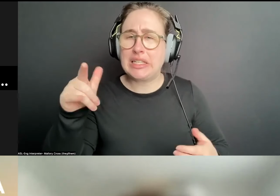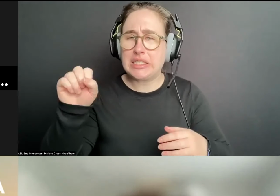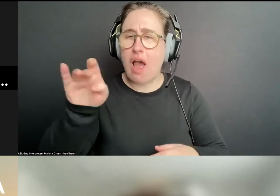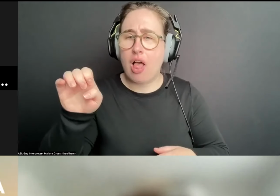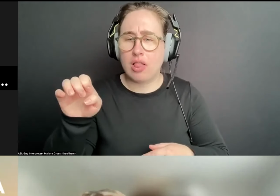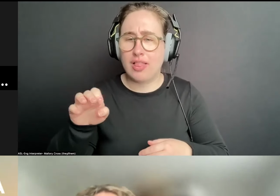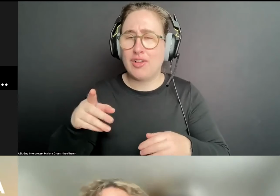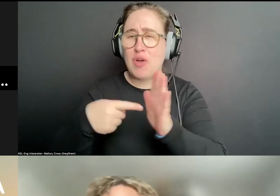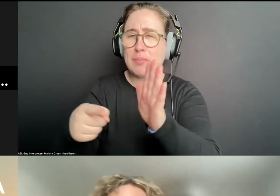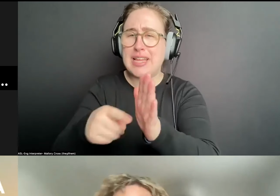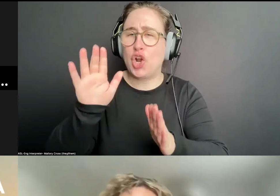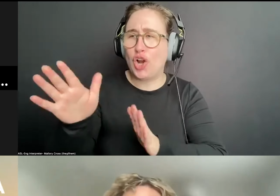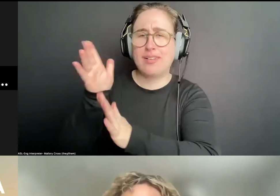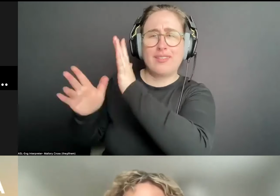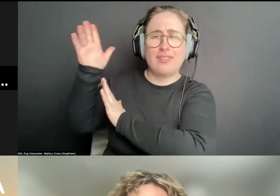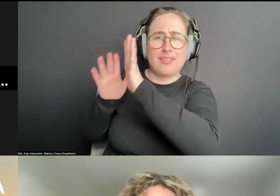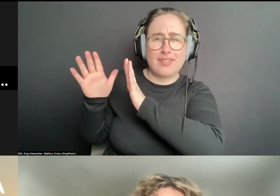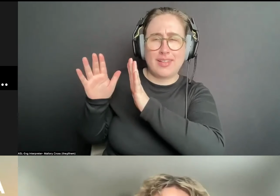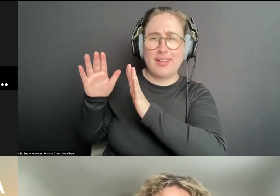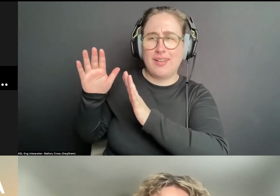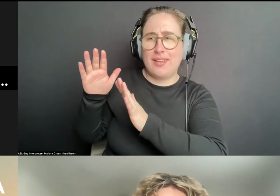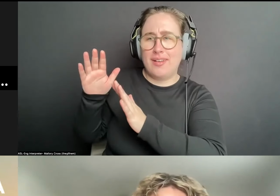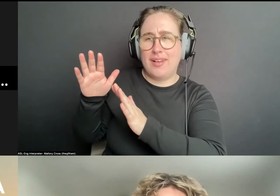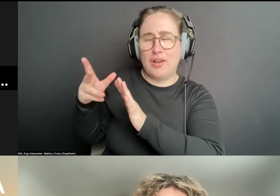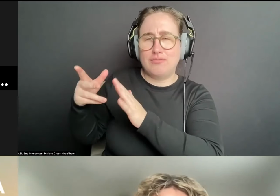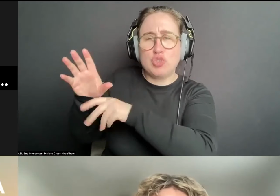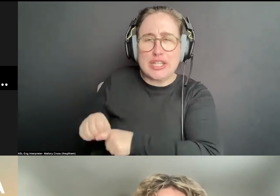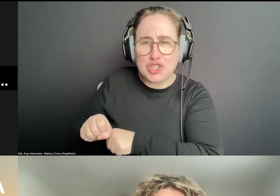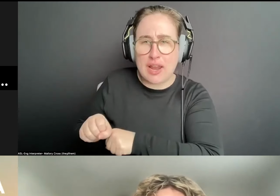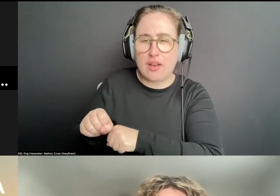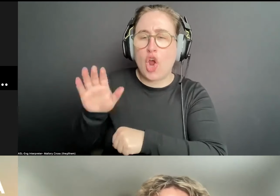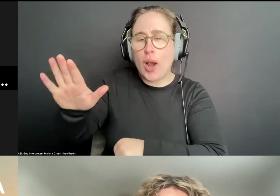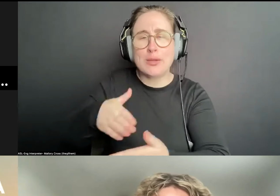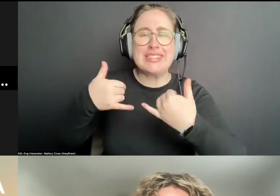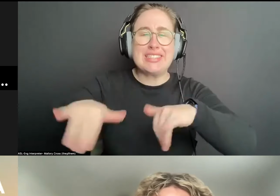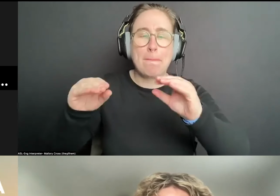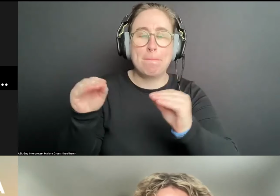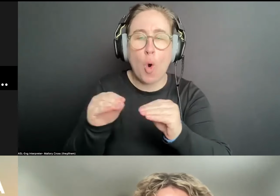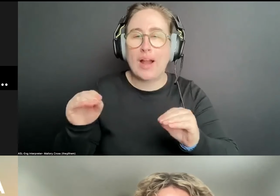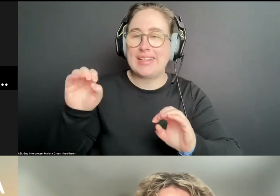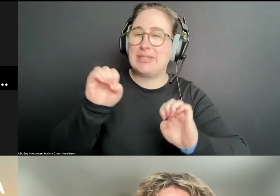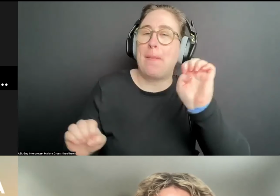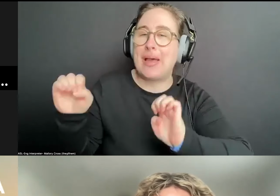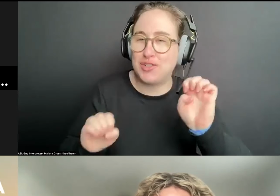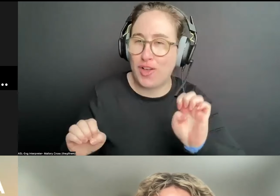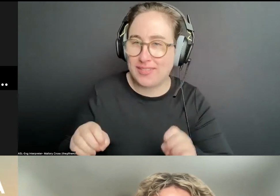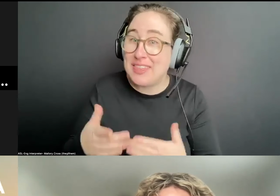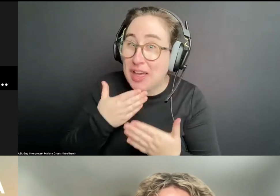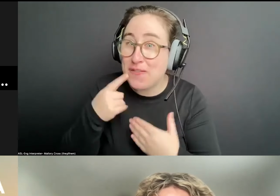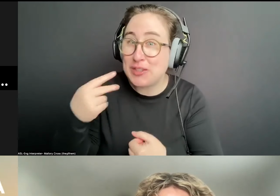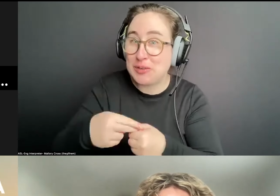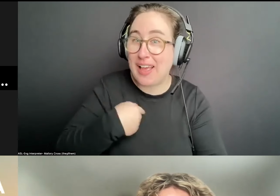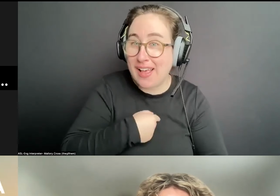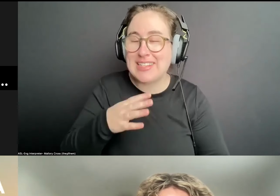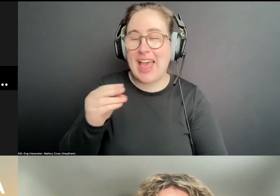traditions, her music is more experimental than folk. I love that. Welcome, Kelly, and thanks for moderating what we know will be a